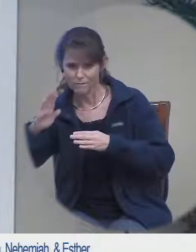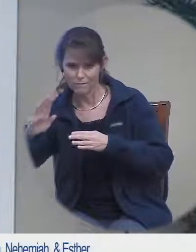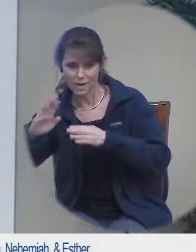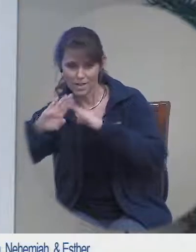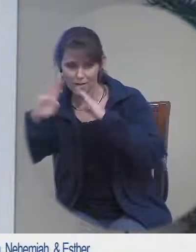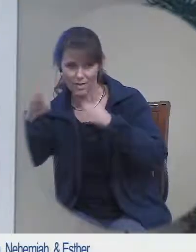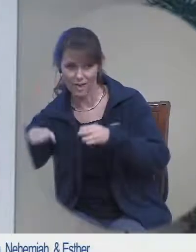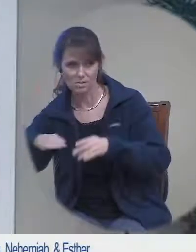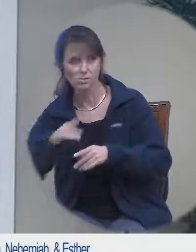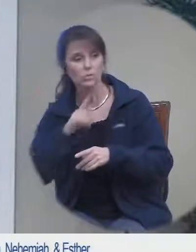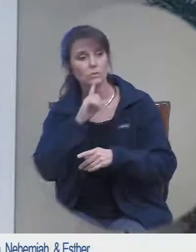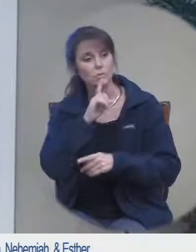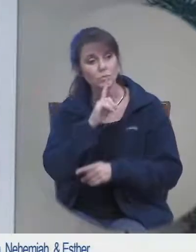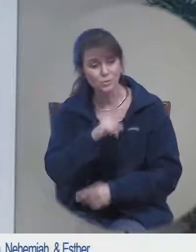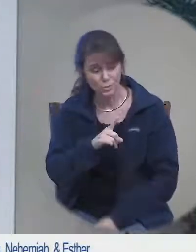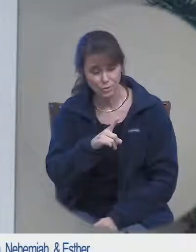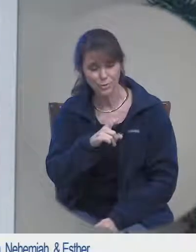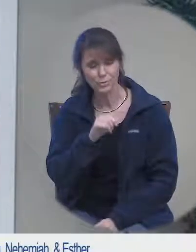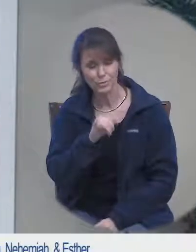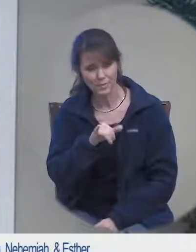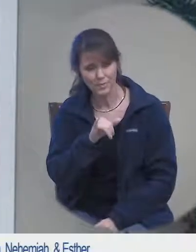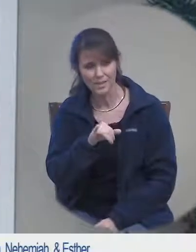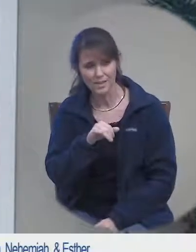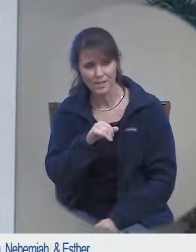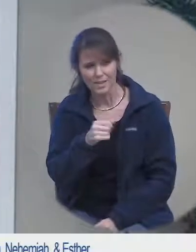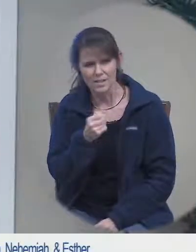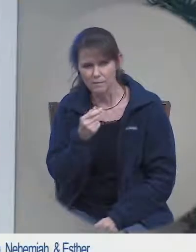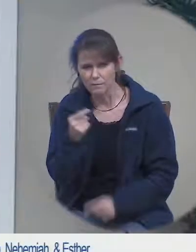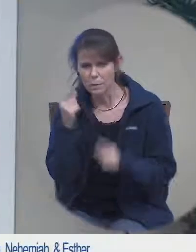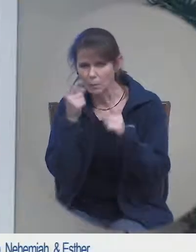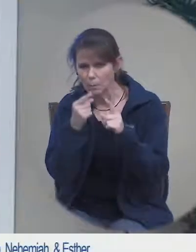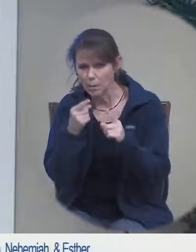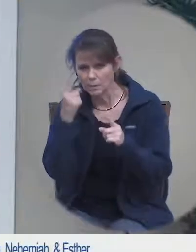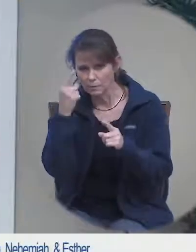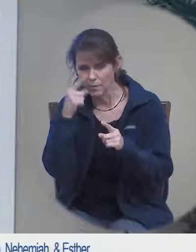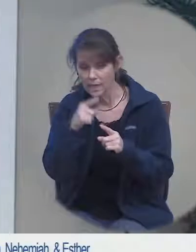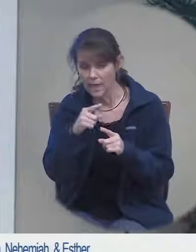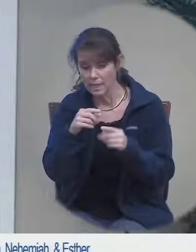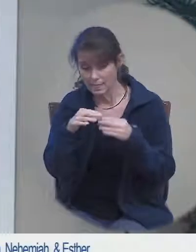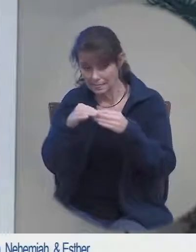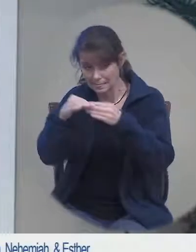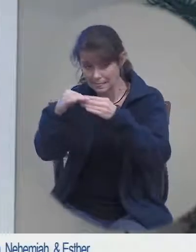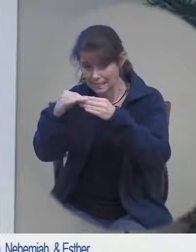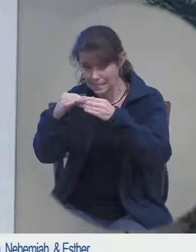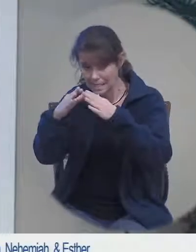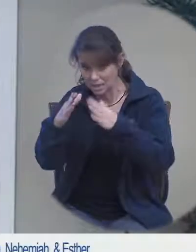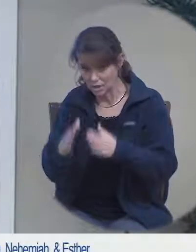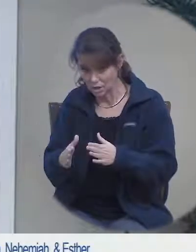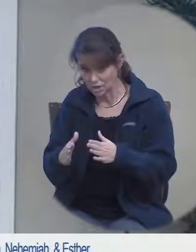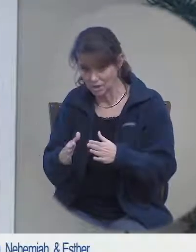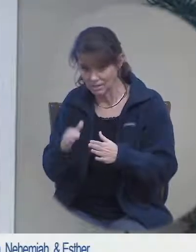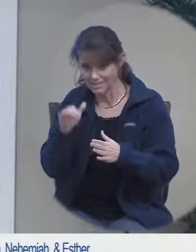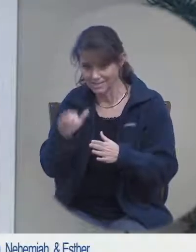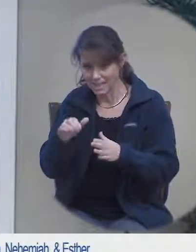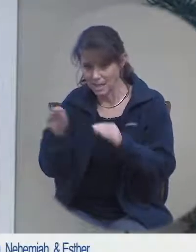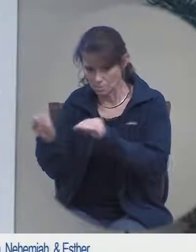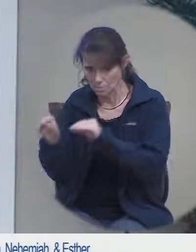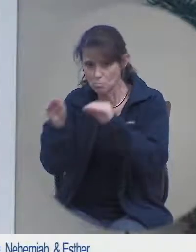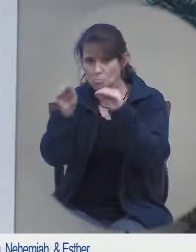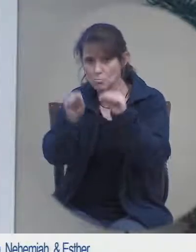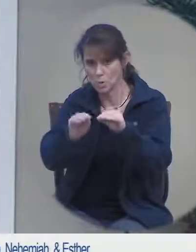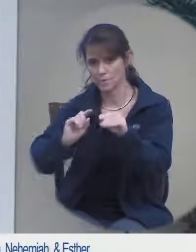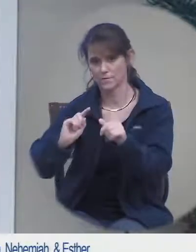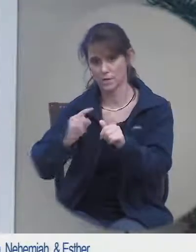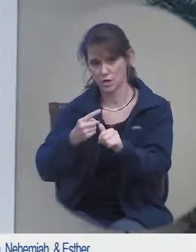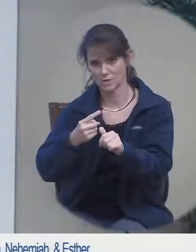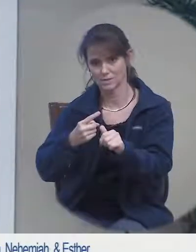That is true, and there's a couple of points to that. So the leaders had already begun to occupy Jerusalem, some heads of the family. And then when you